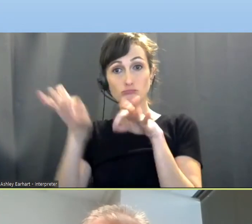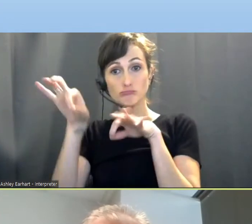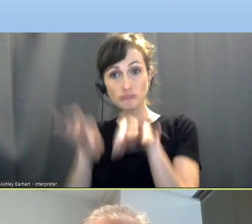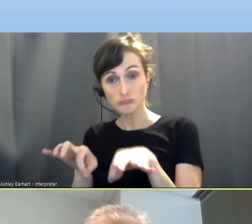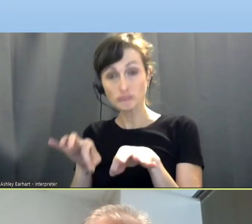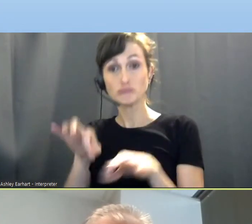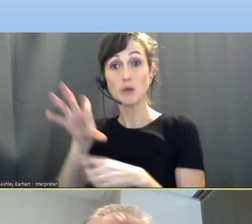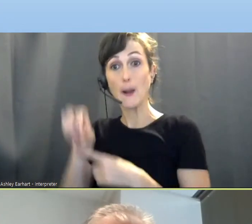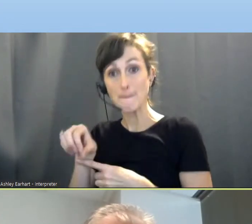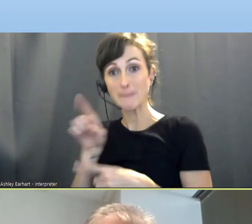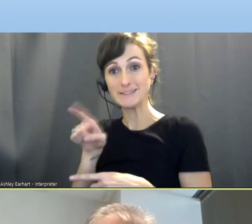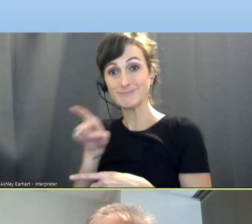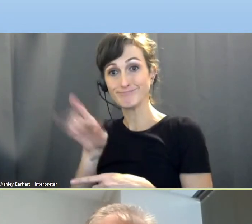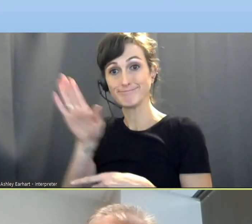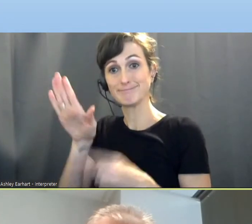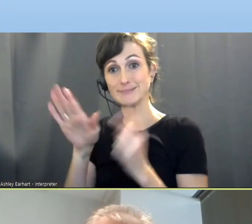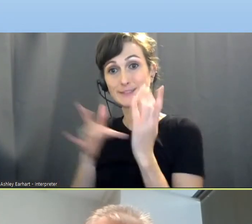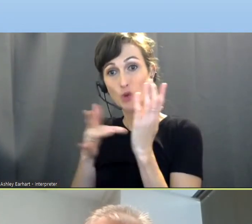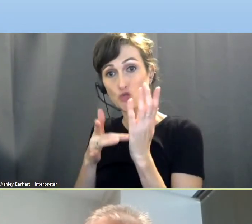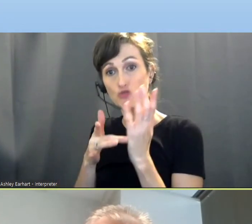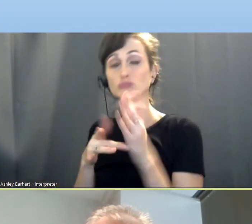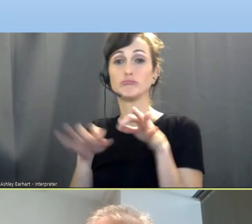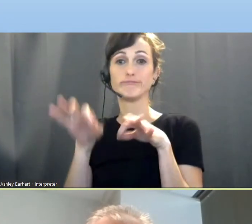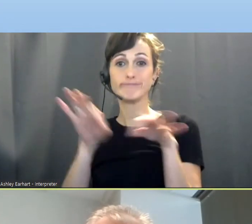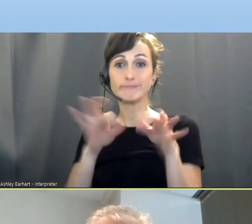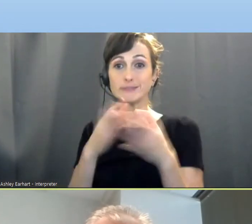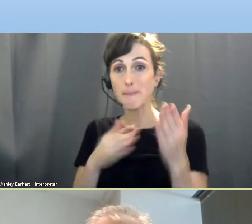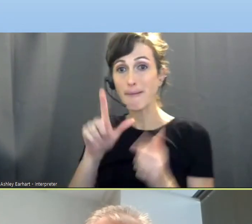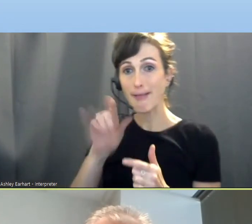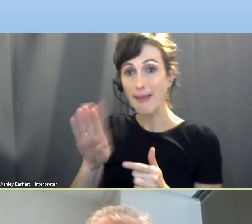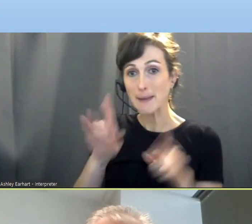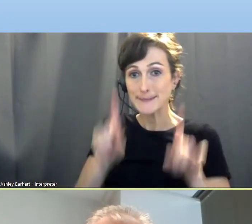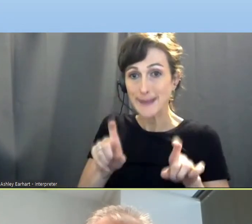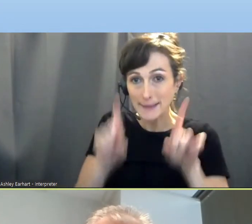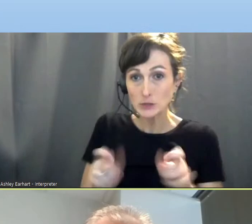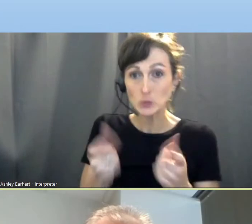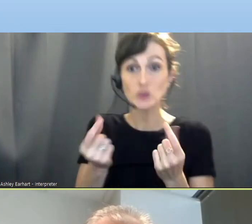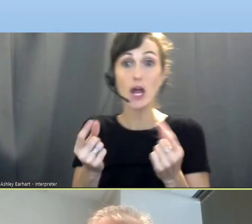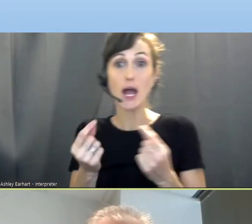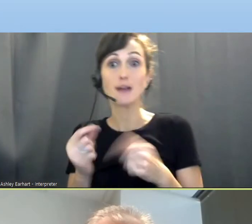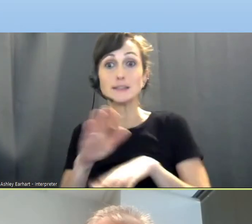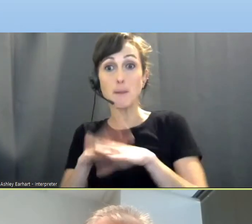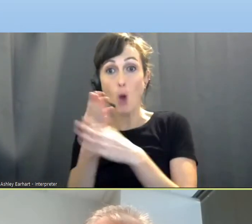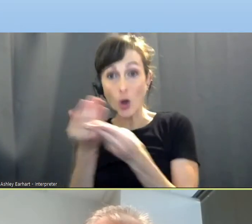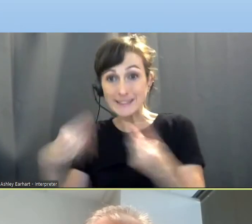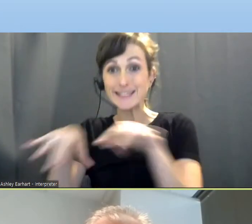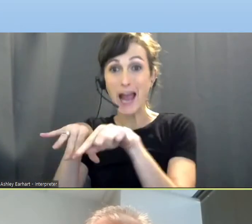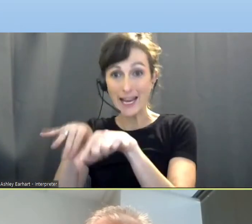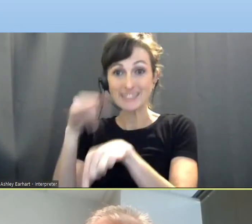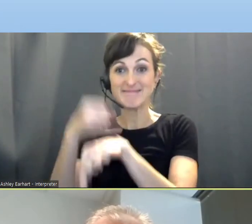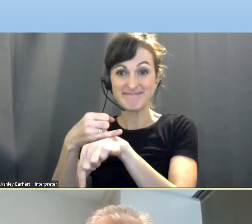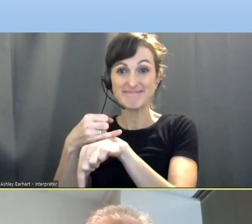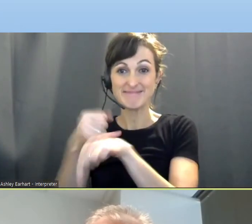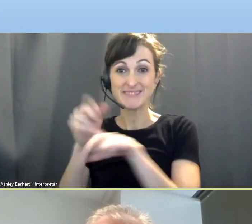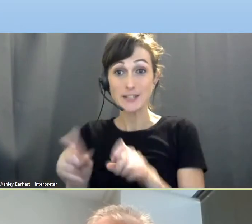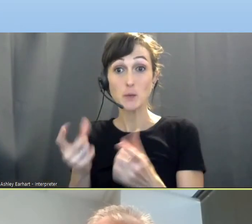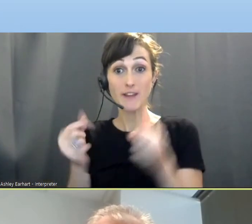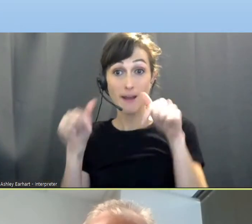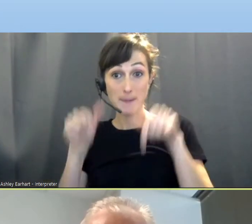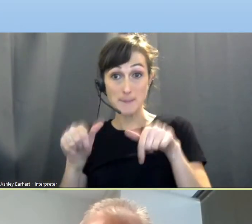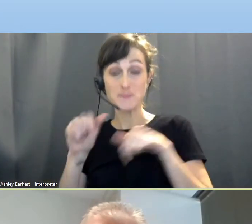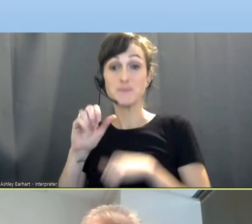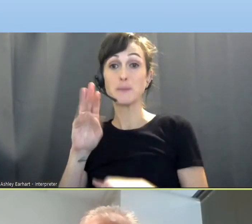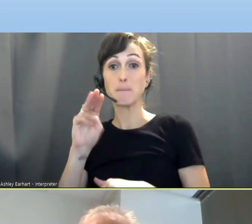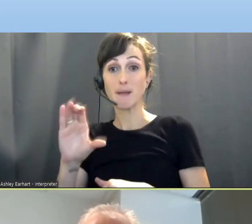little bit about some of the lab testing we've done and some of the on-site testing we did in McLennan County recently.